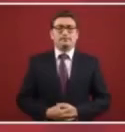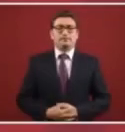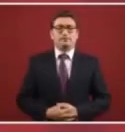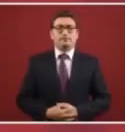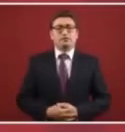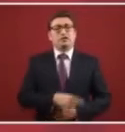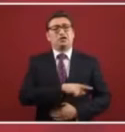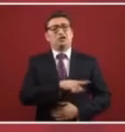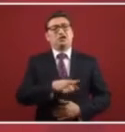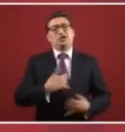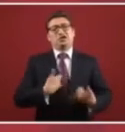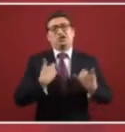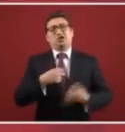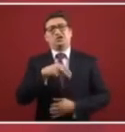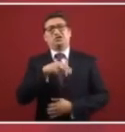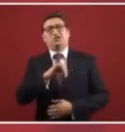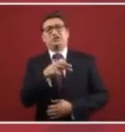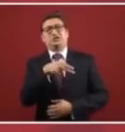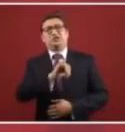Ninis.